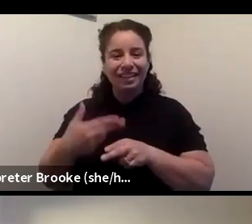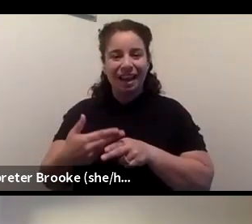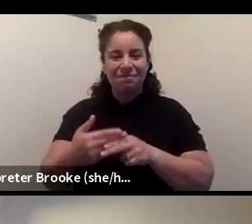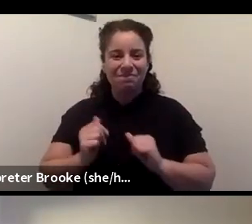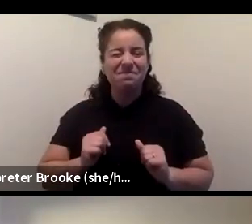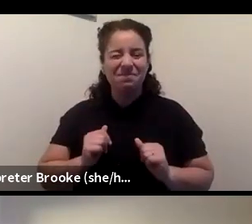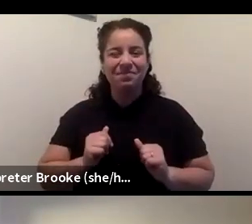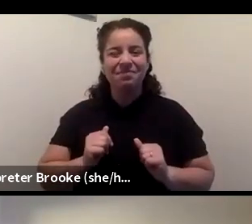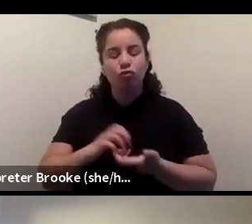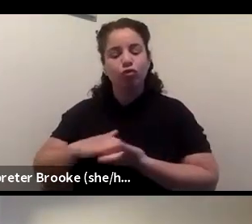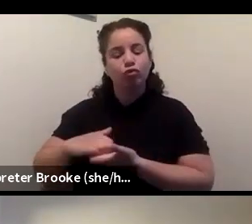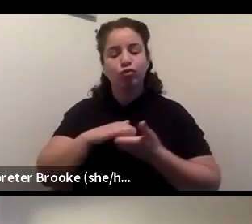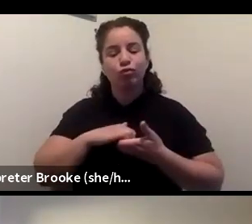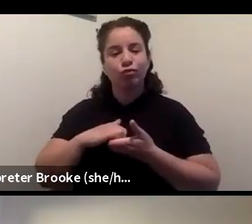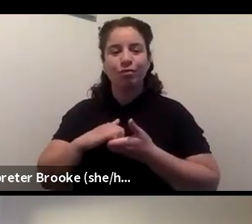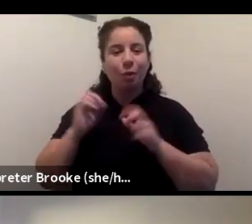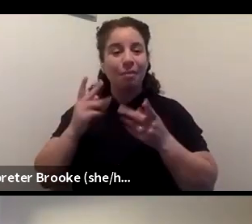next?